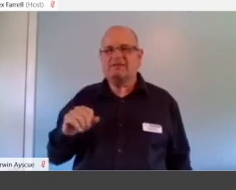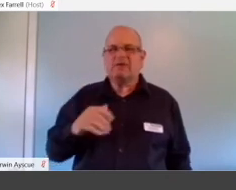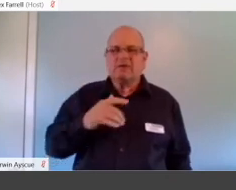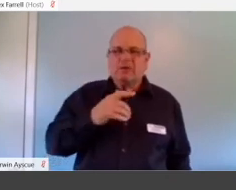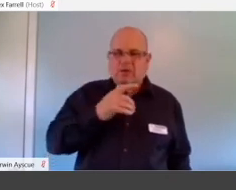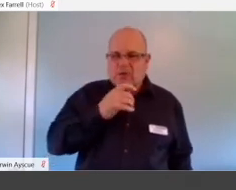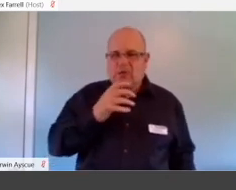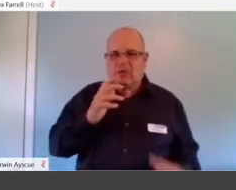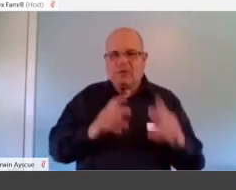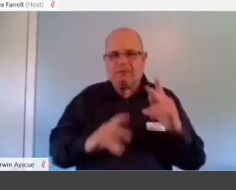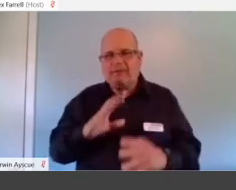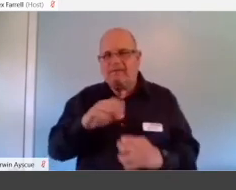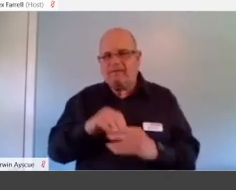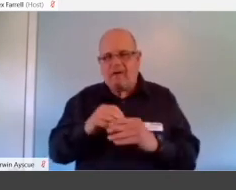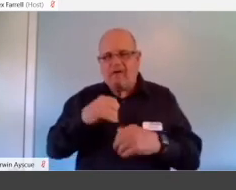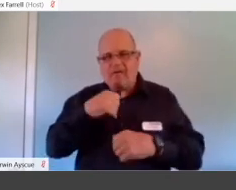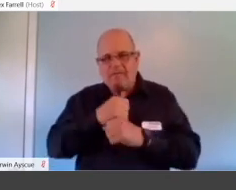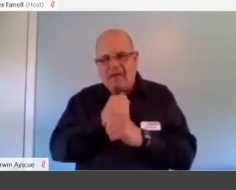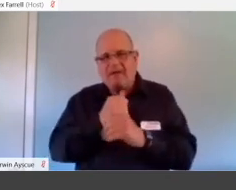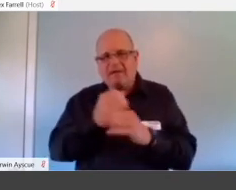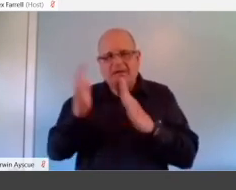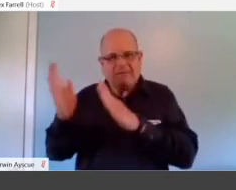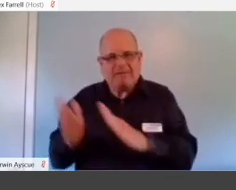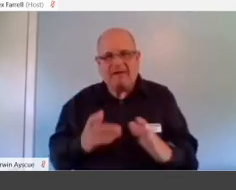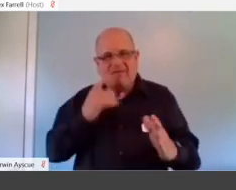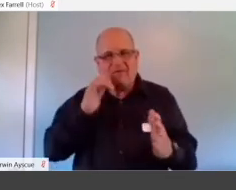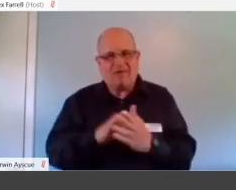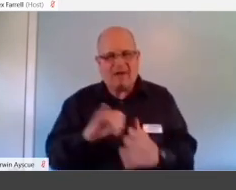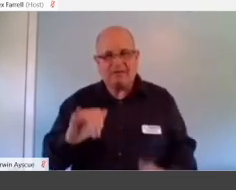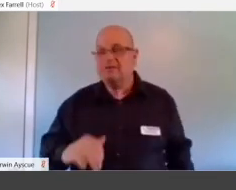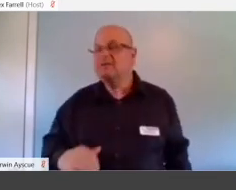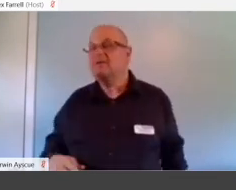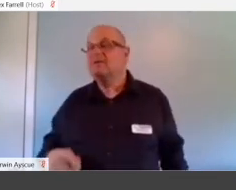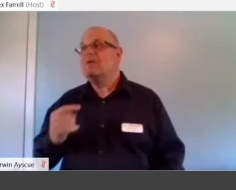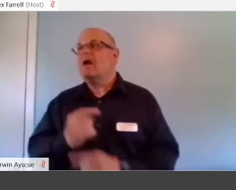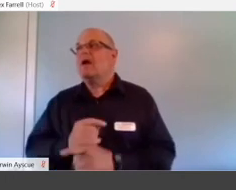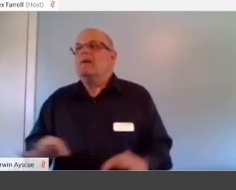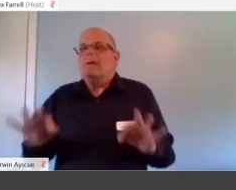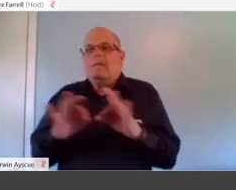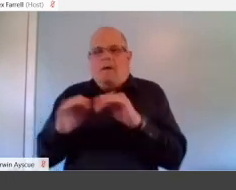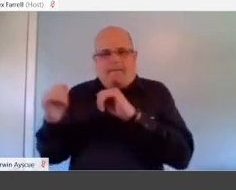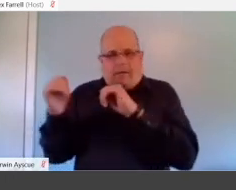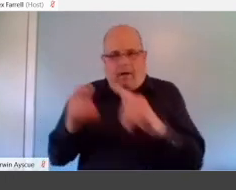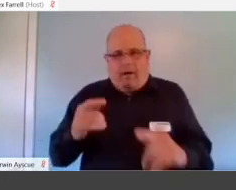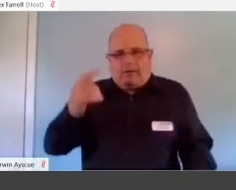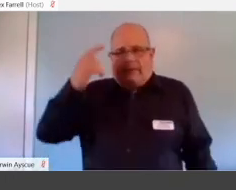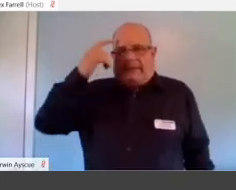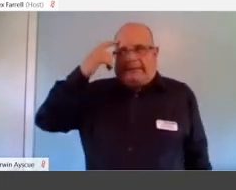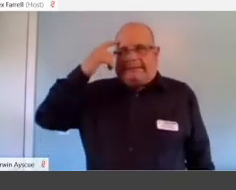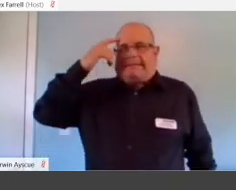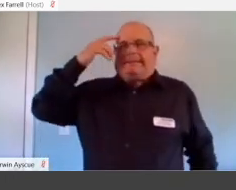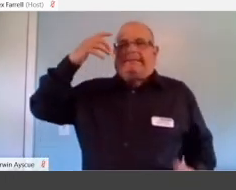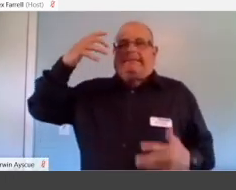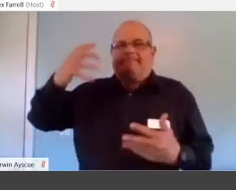preparing the materials are coming from. Yeah, I think it's really important for all of us to have the mindset